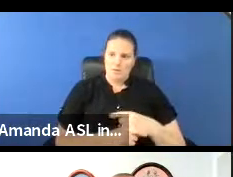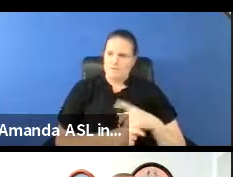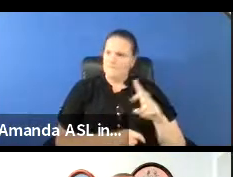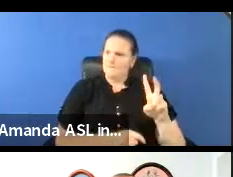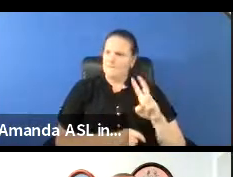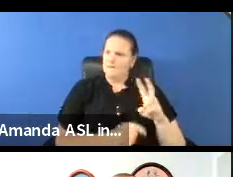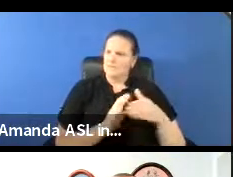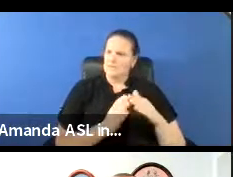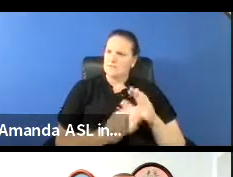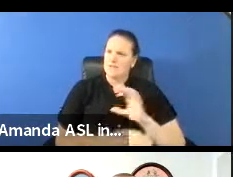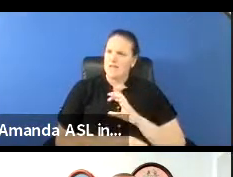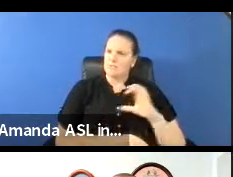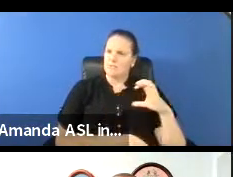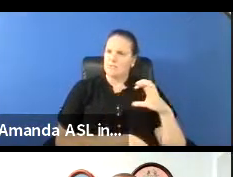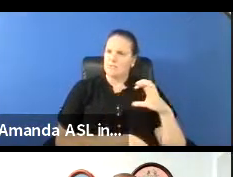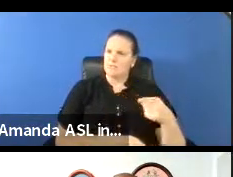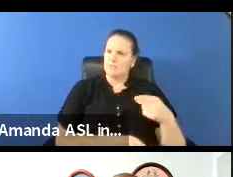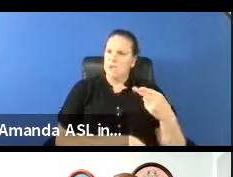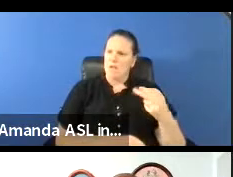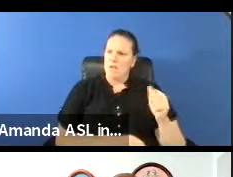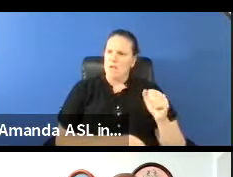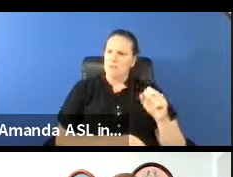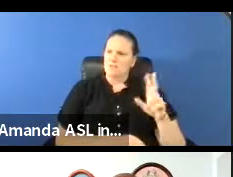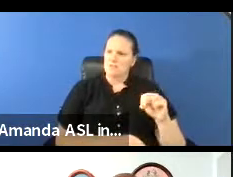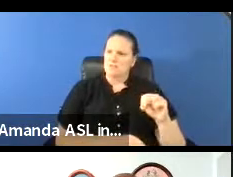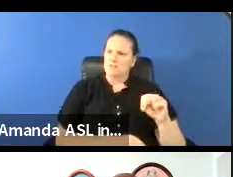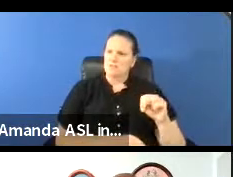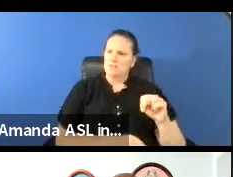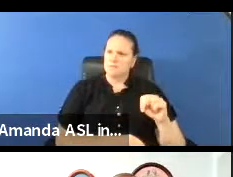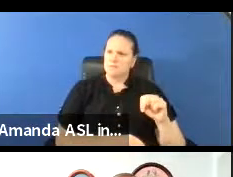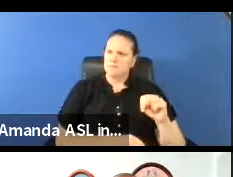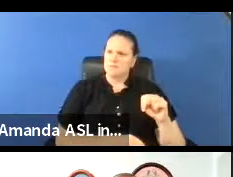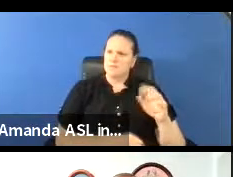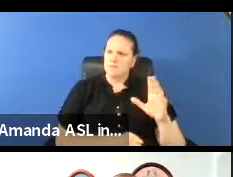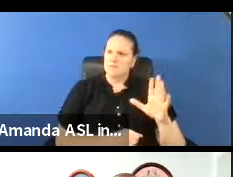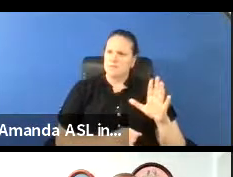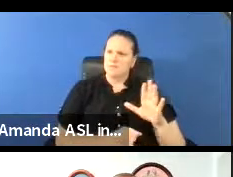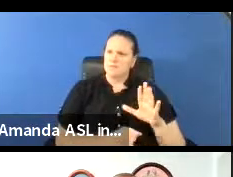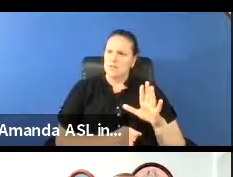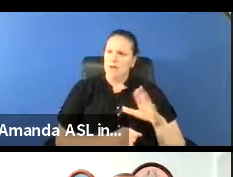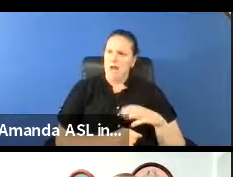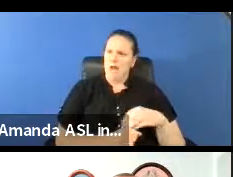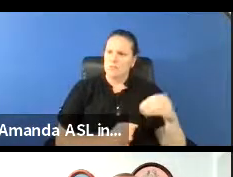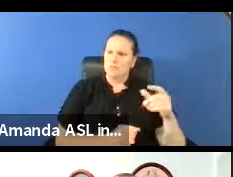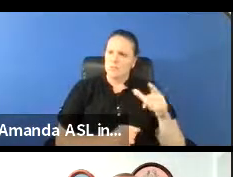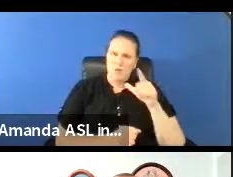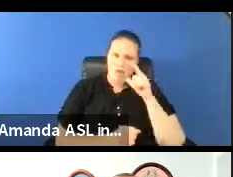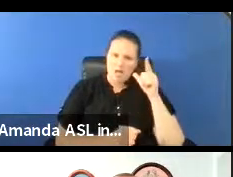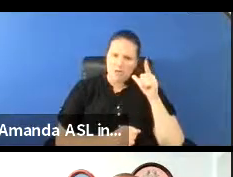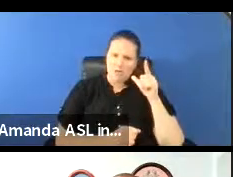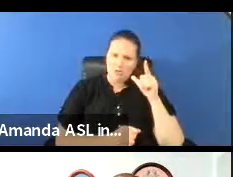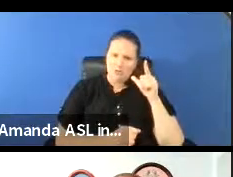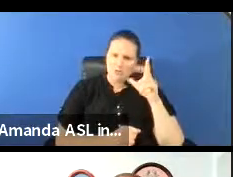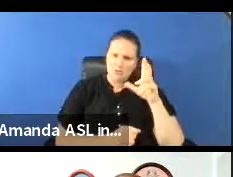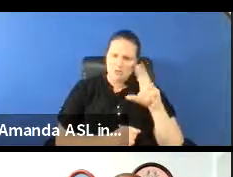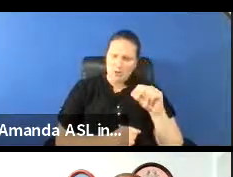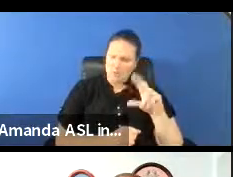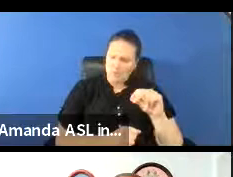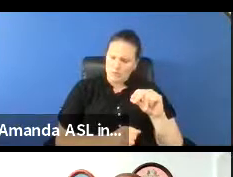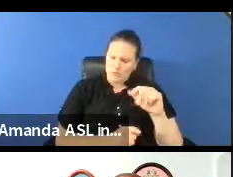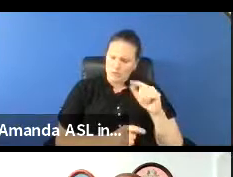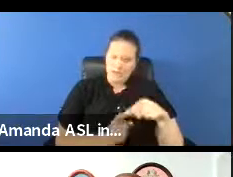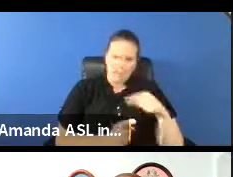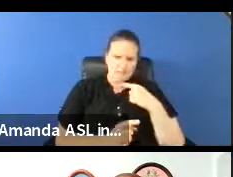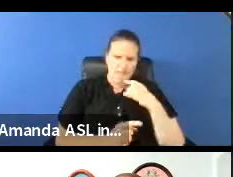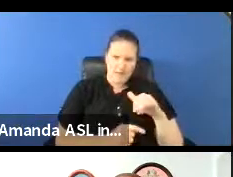City Council, was Hanson just completely out to lunch there? No, I can't say that. I'm sorry.